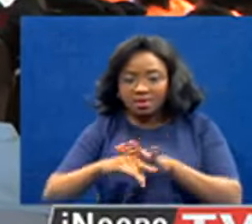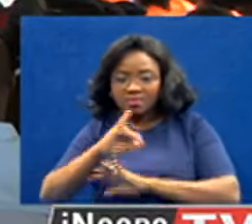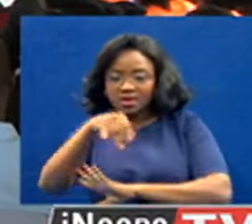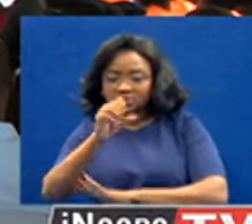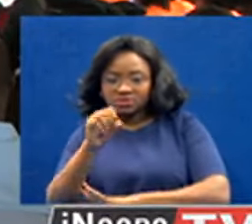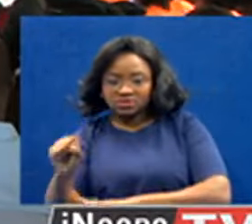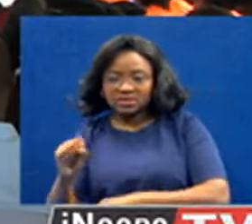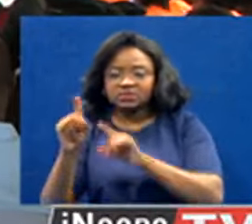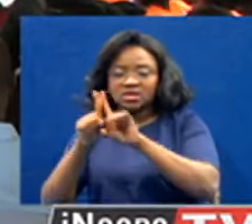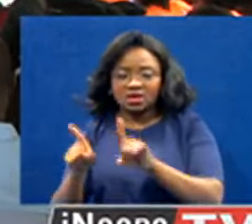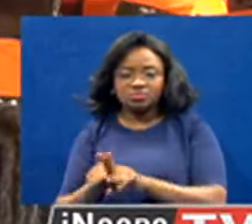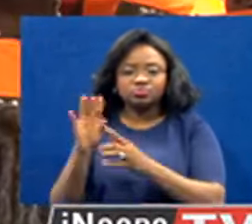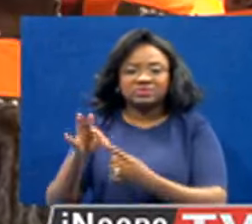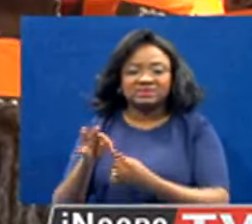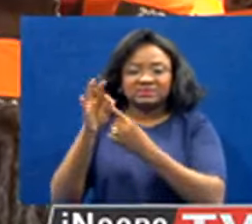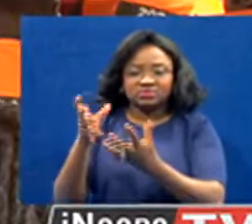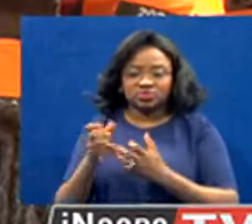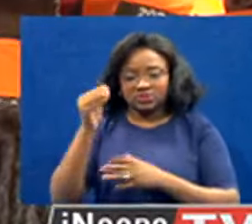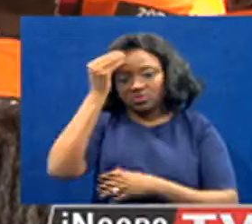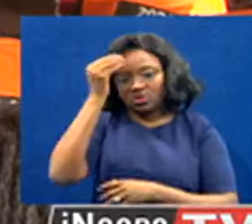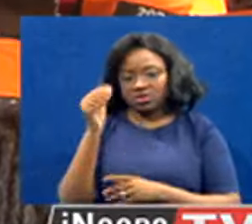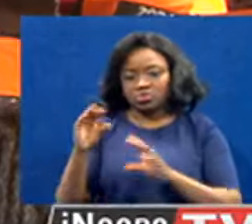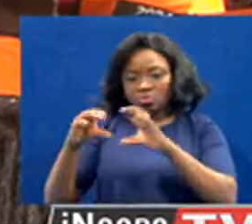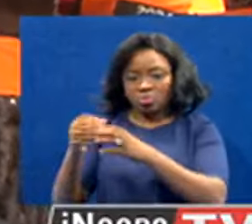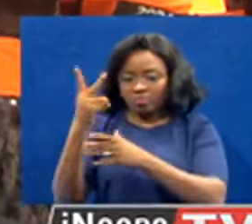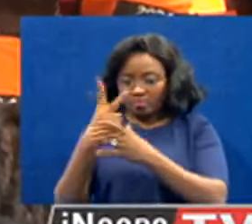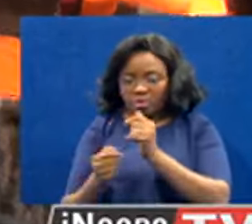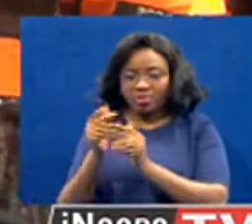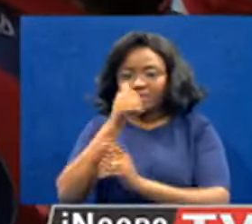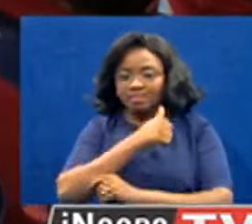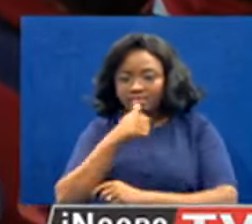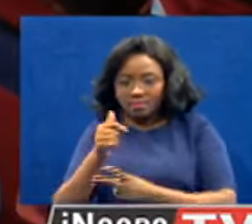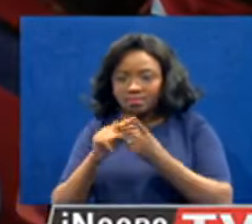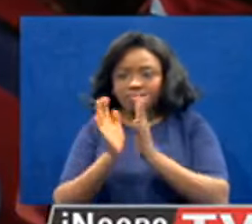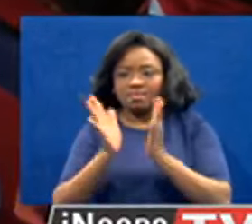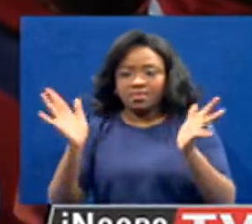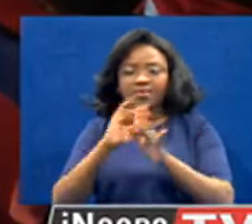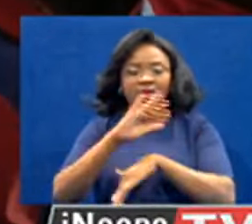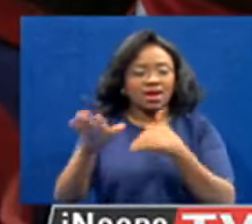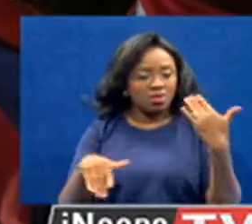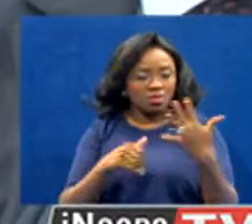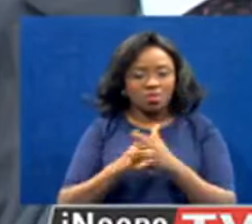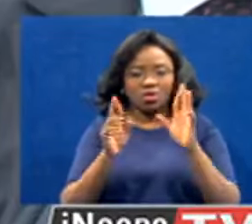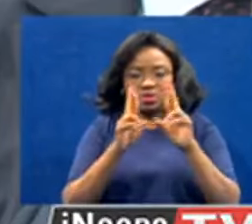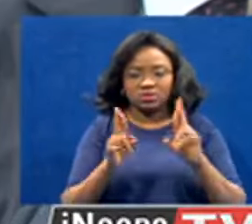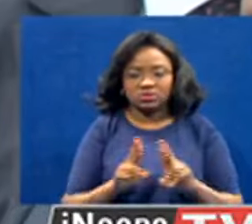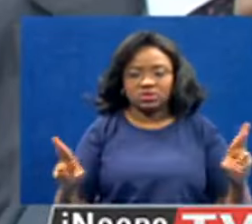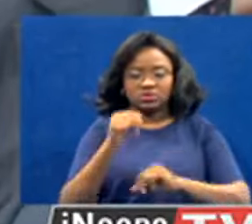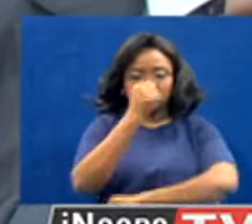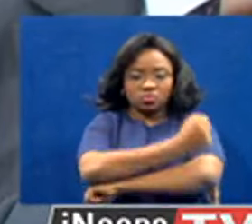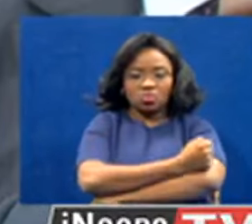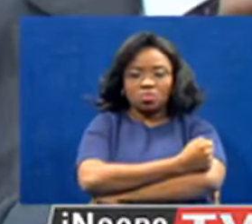and special needs education units for both public and private institutions, as well as all international schools. The budget